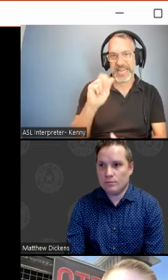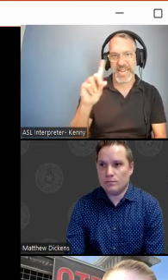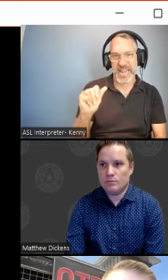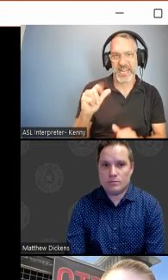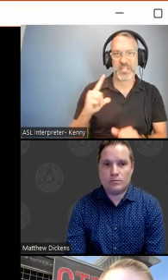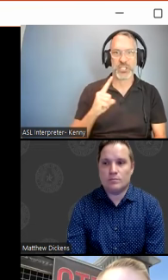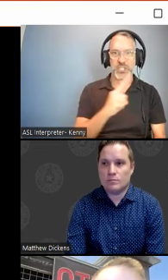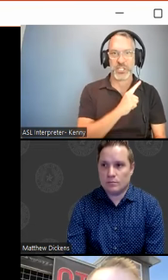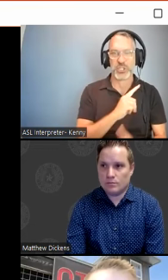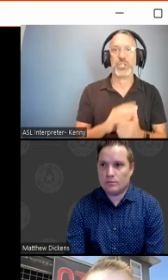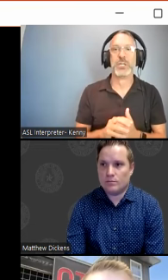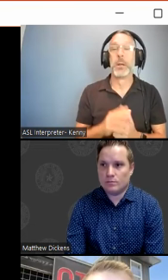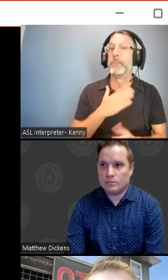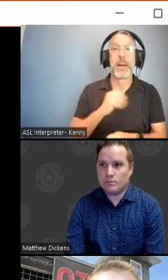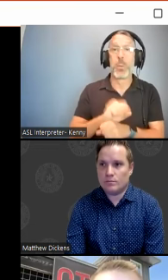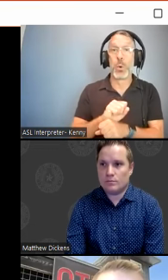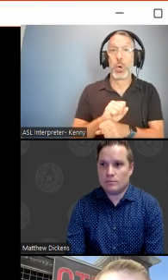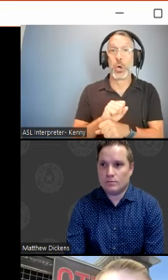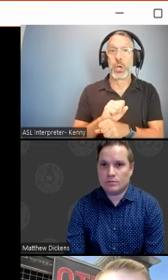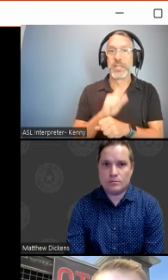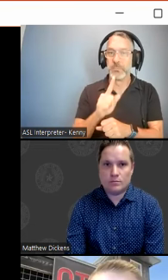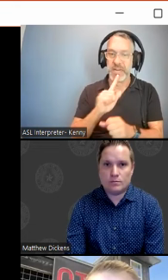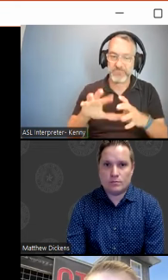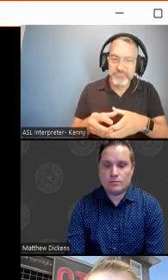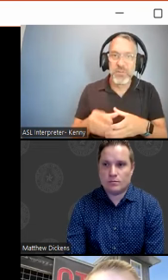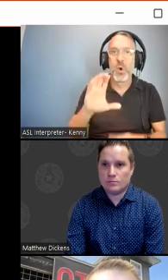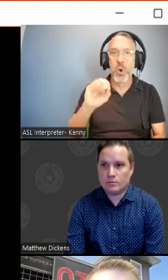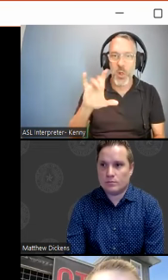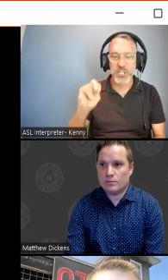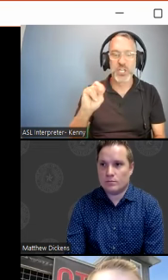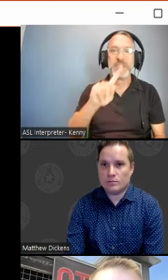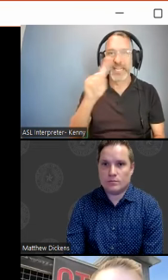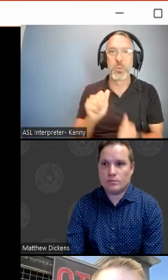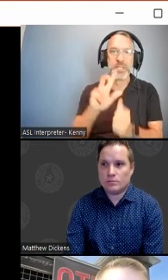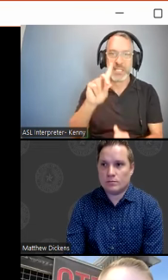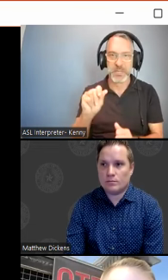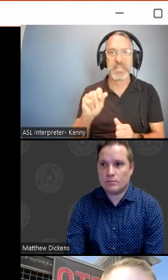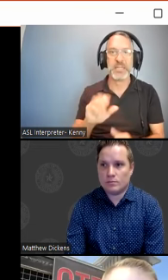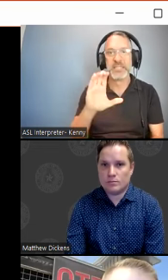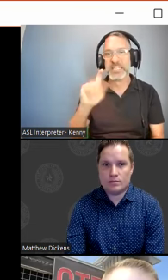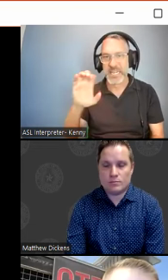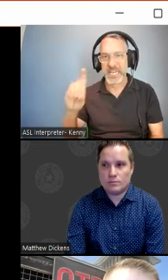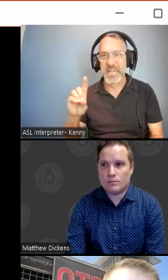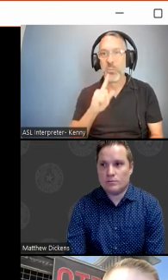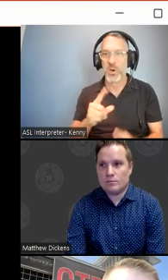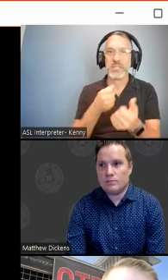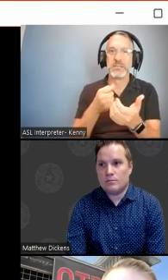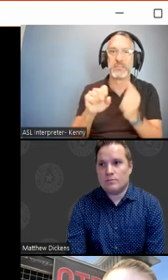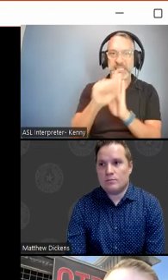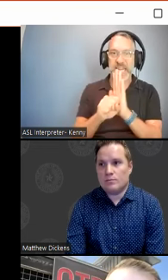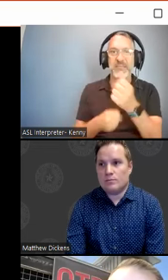legislature. My work has been at the Coalition of Texans with Disabilities. We're a statewide disability advocacy